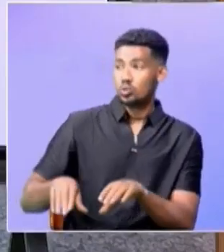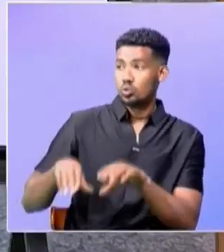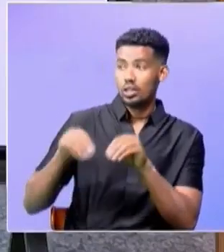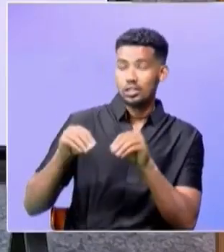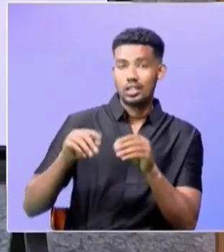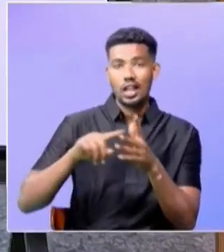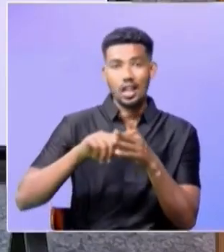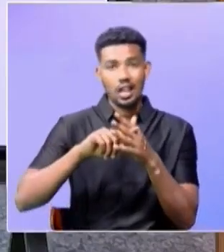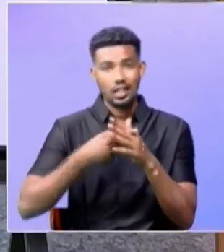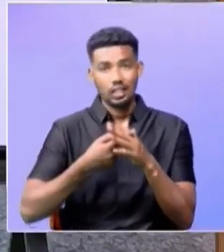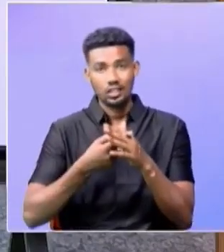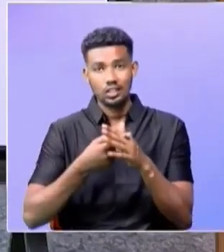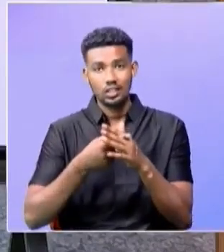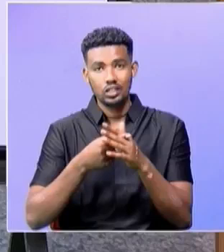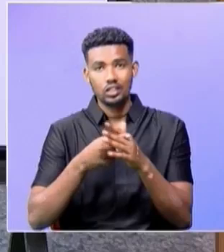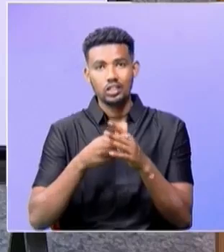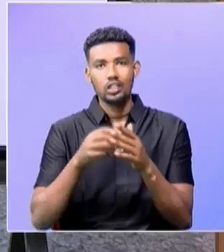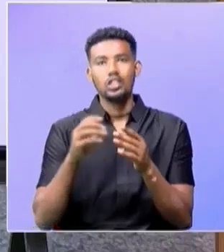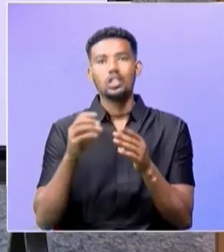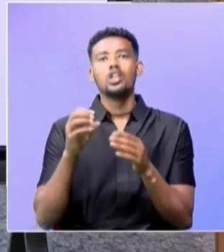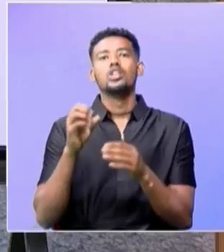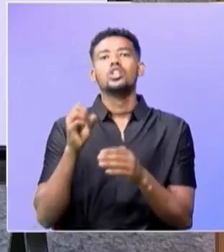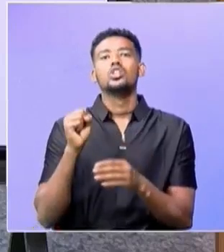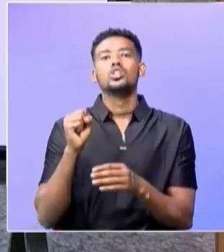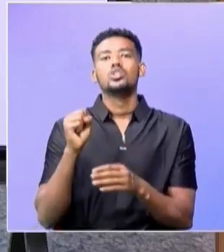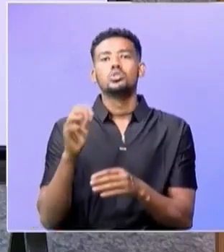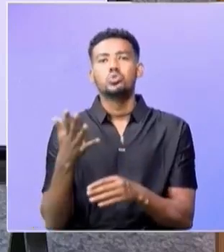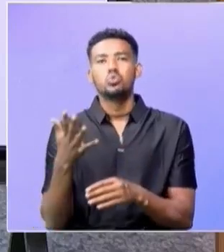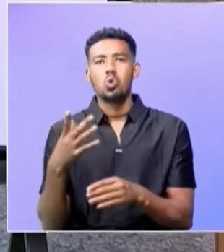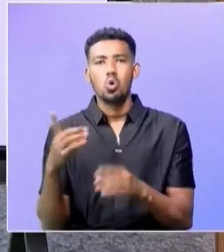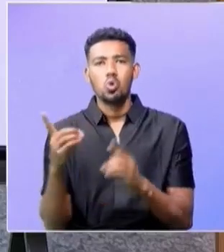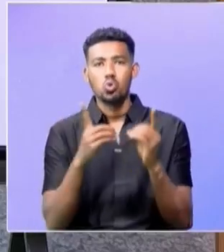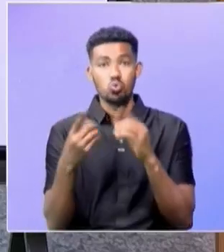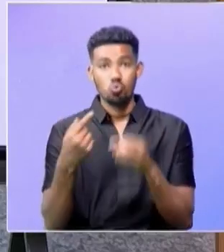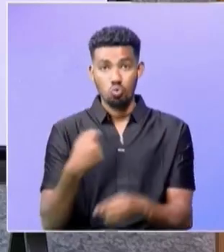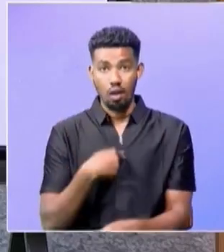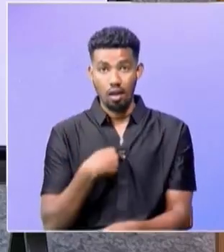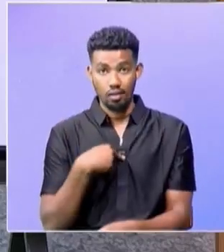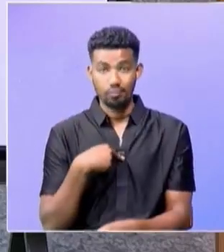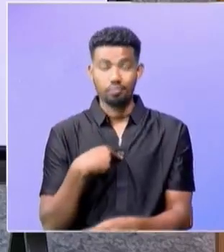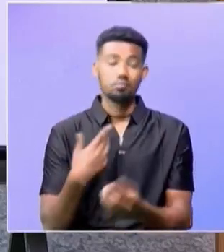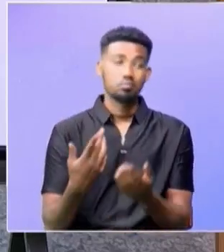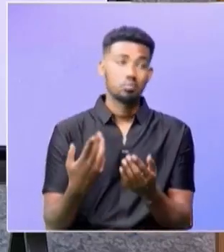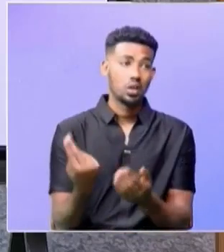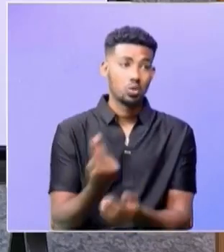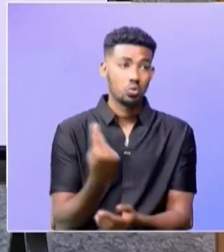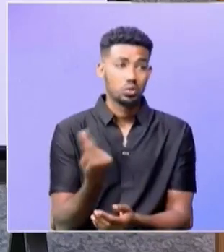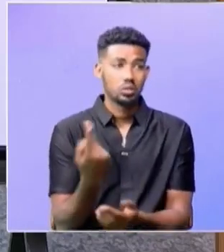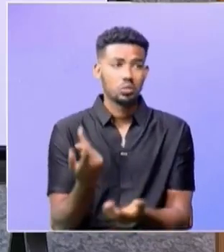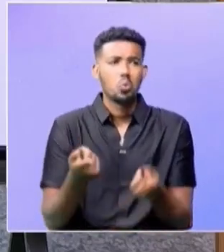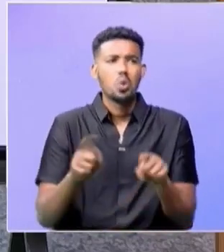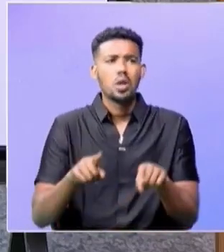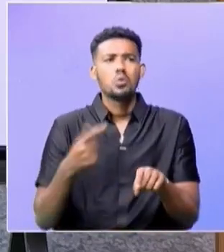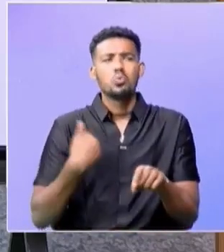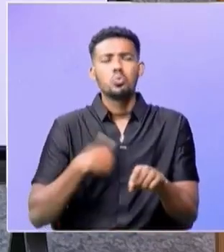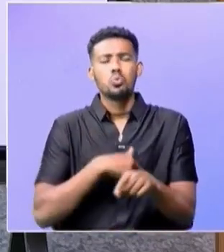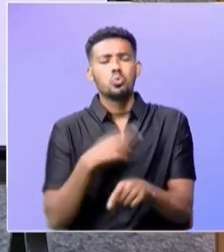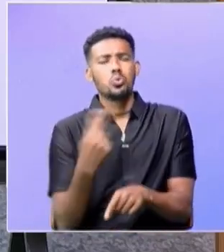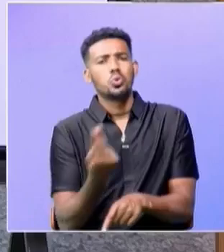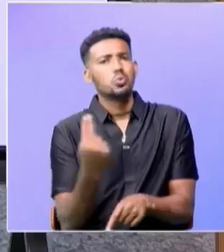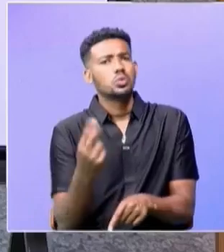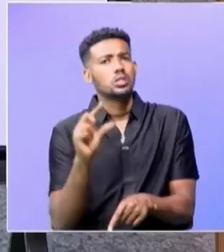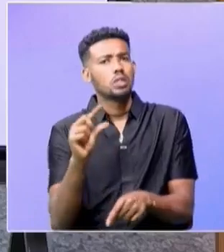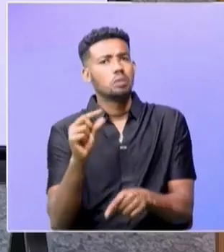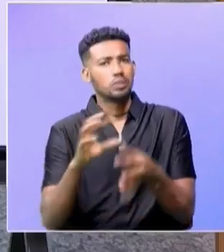us start so do I. When we are going to use so do I, let me show you some